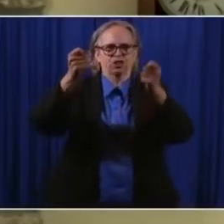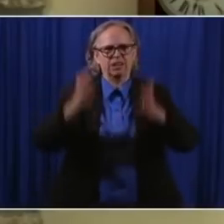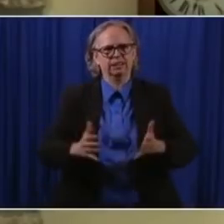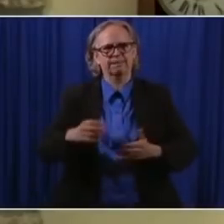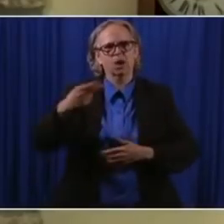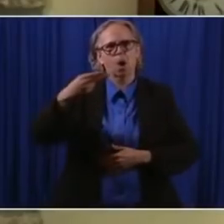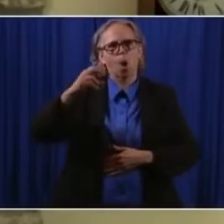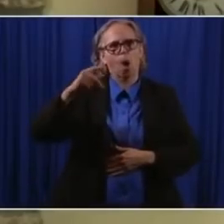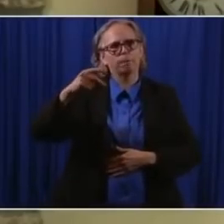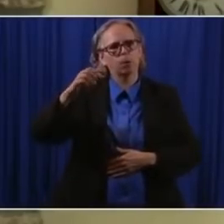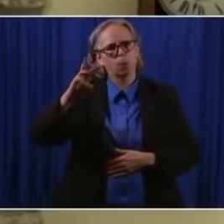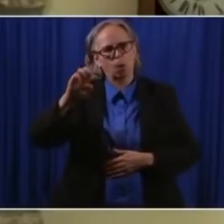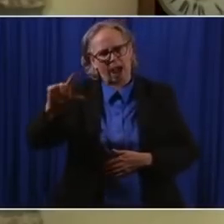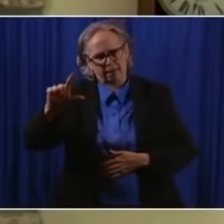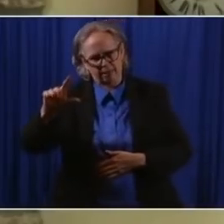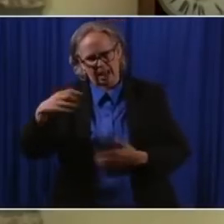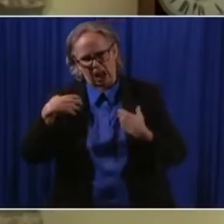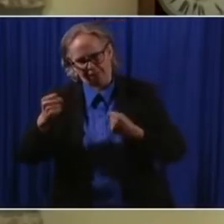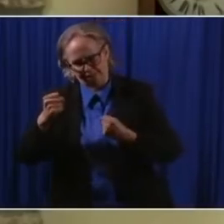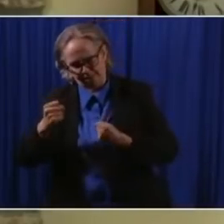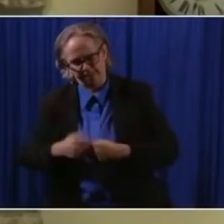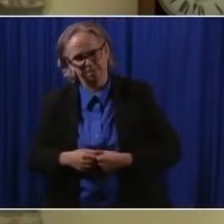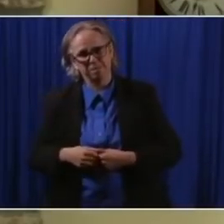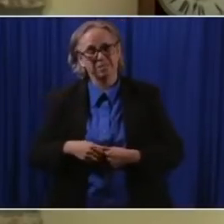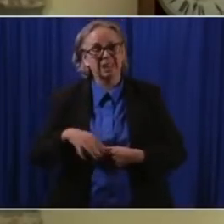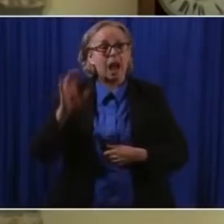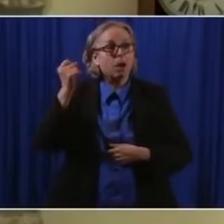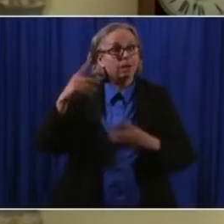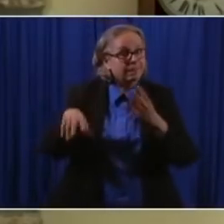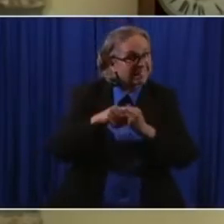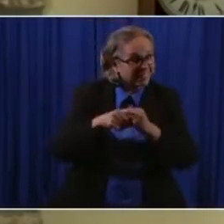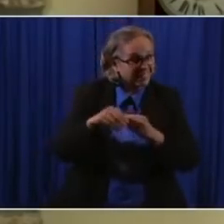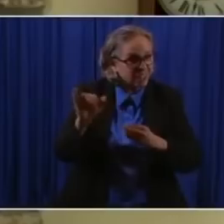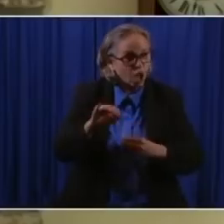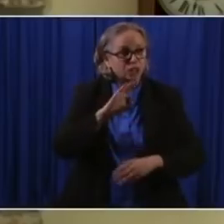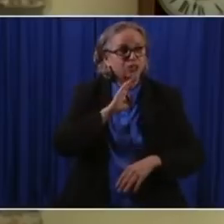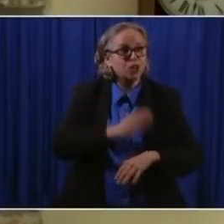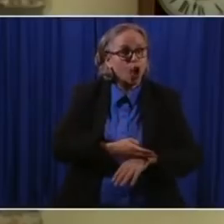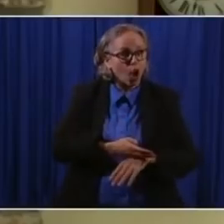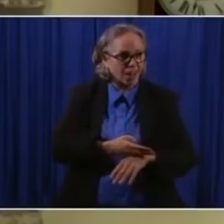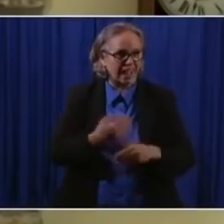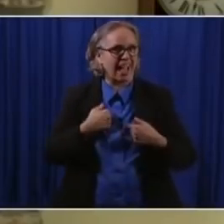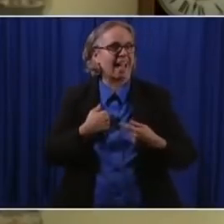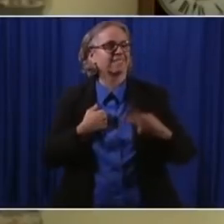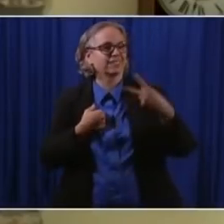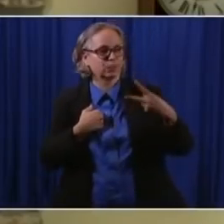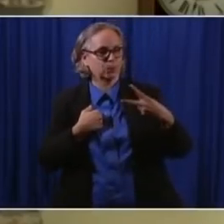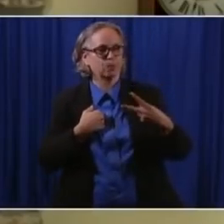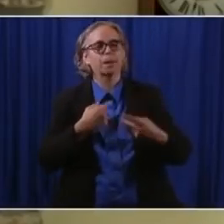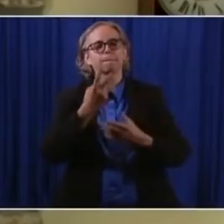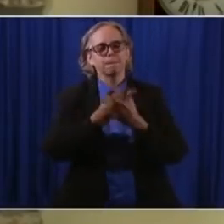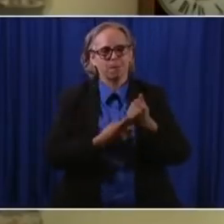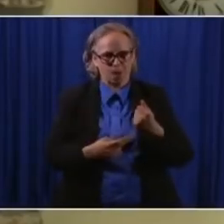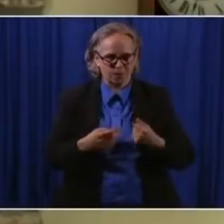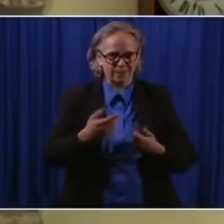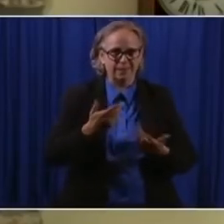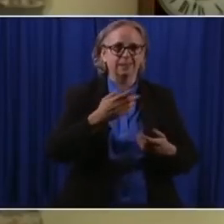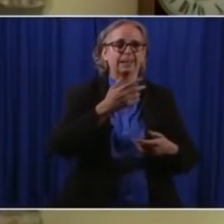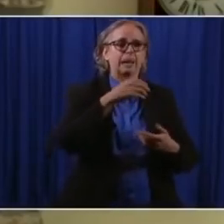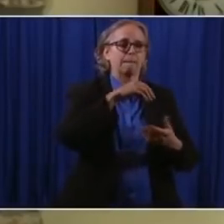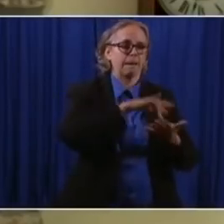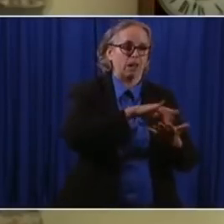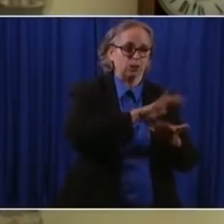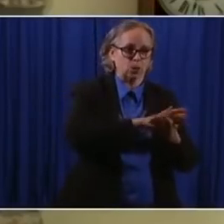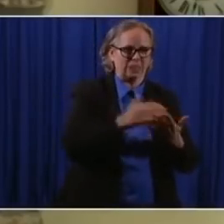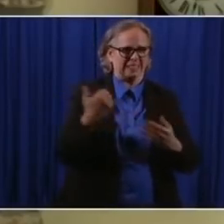also the mom to 2 middle school girls who learned remotely in the spring. Christy, welcome. Thank you very, very